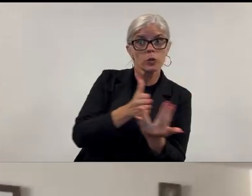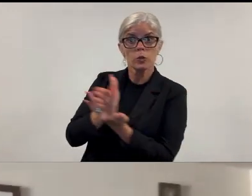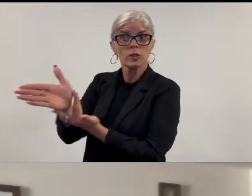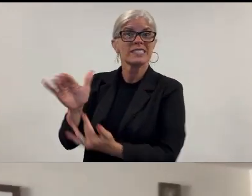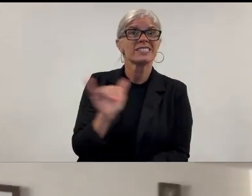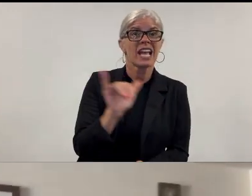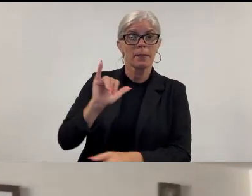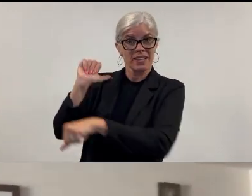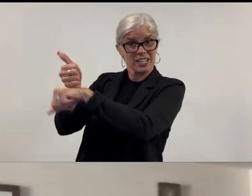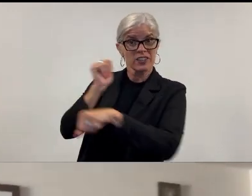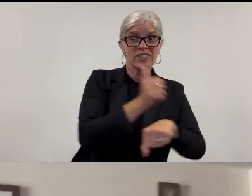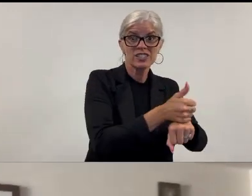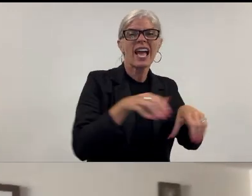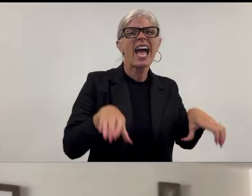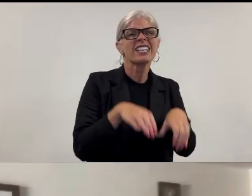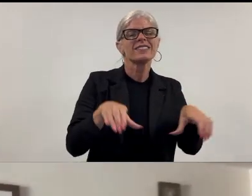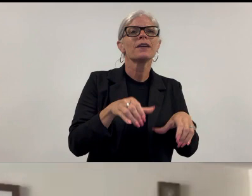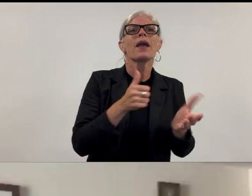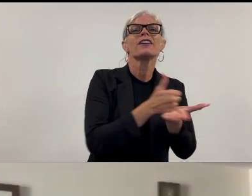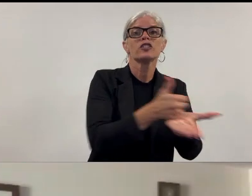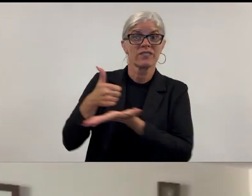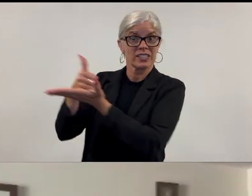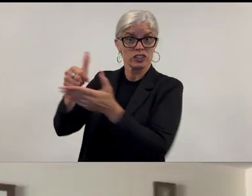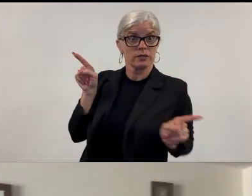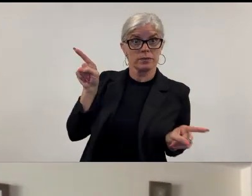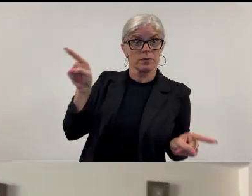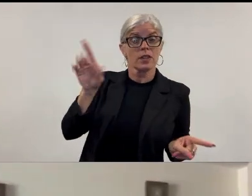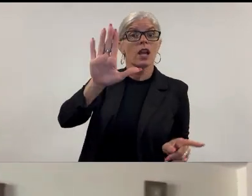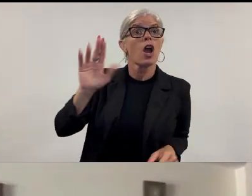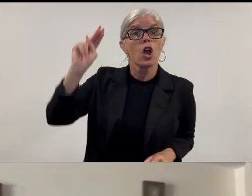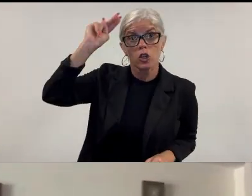So conversions, neurologic gains are the same, but